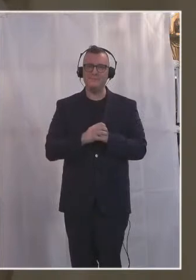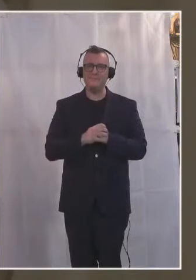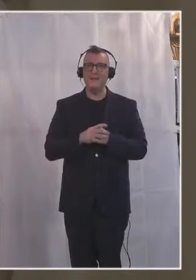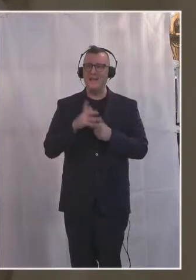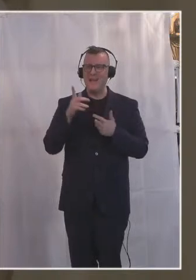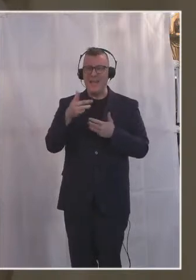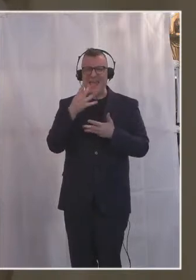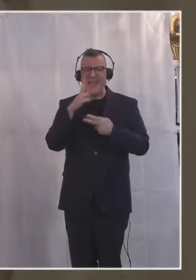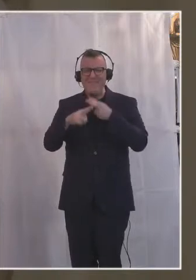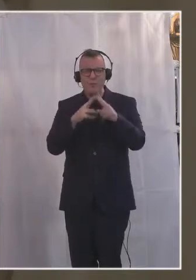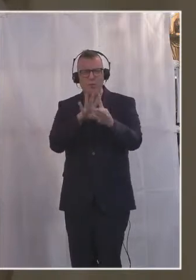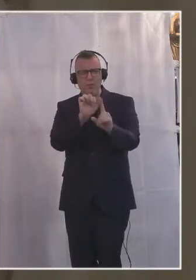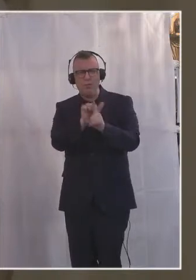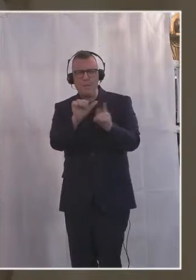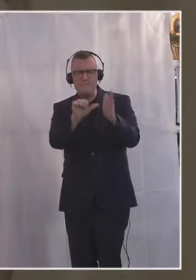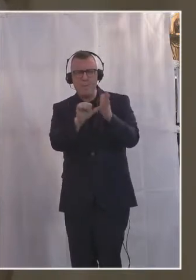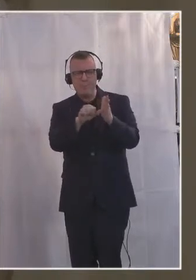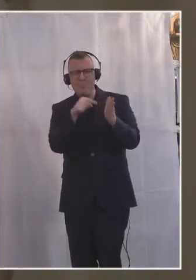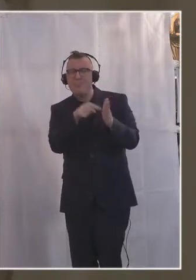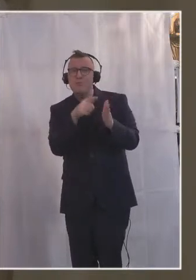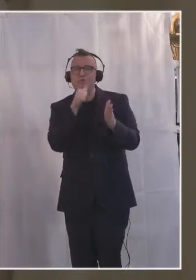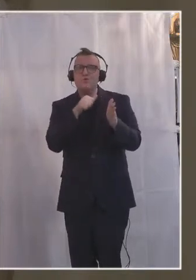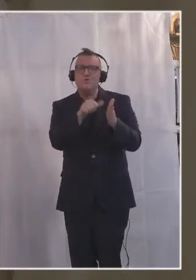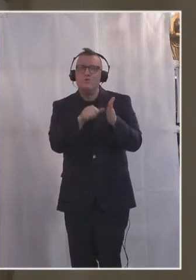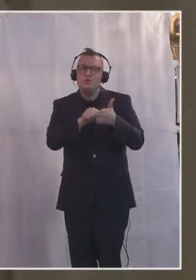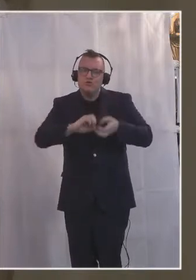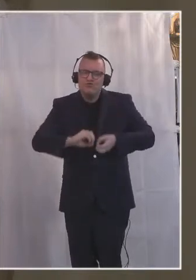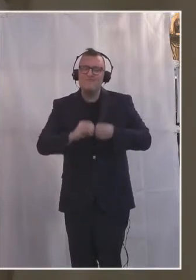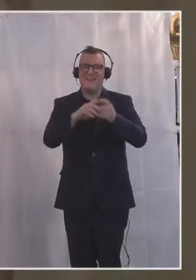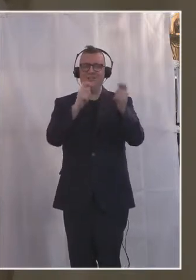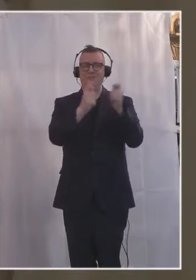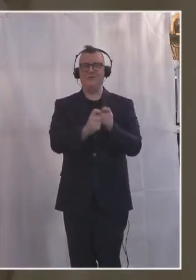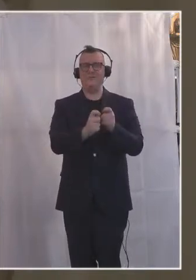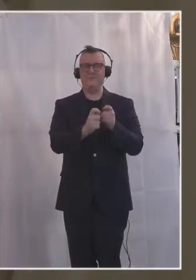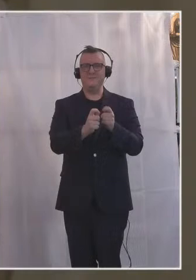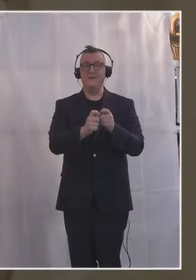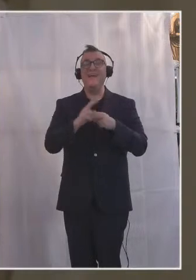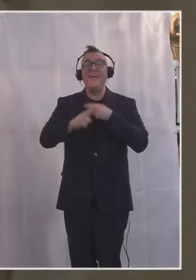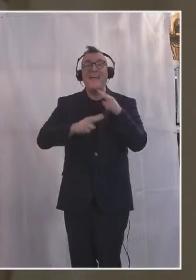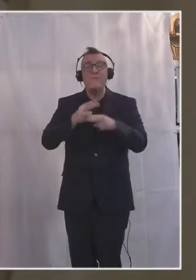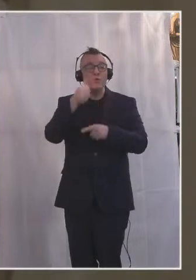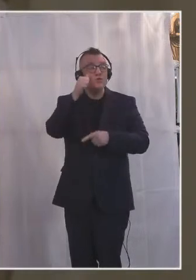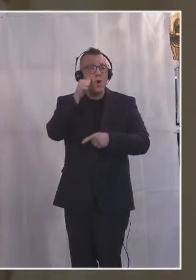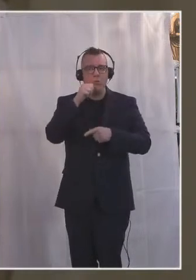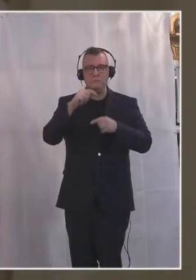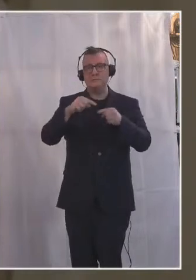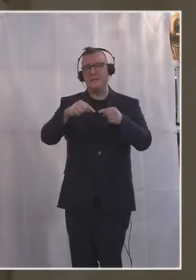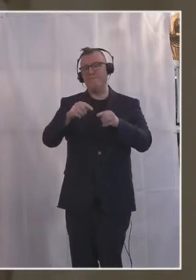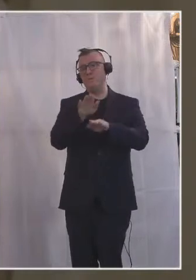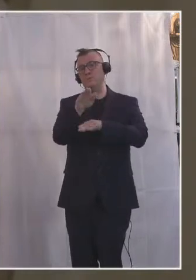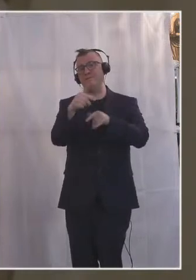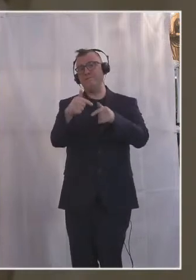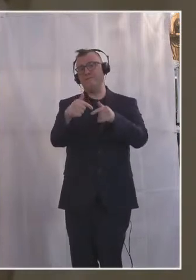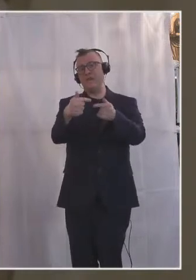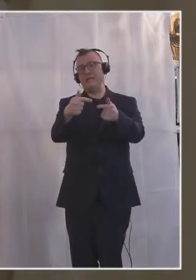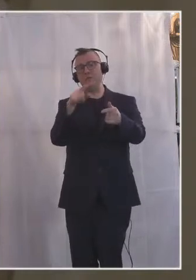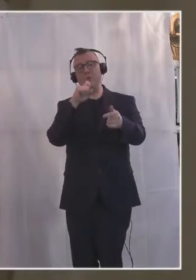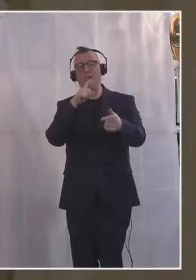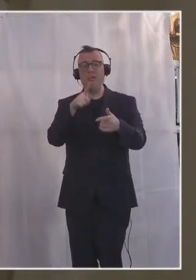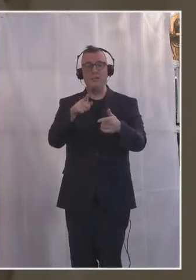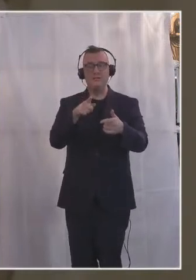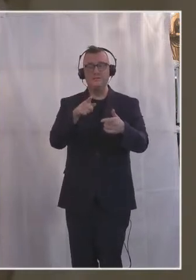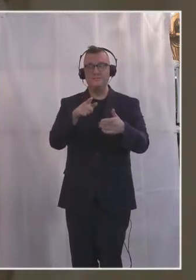for growth. Every challenge we face, even though we know we're not going to be perfect when we turn up, and I'm not perfect right